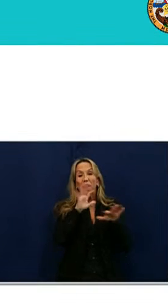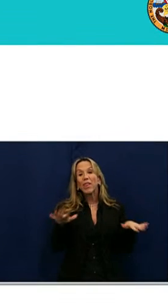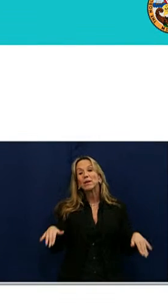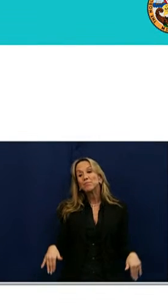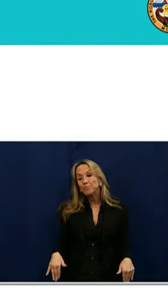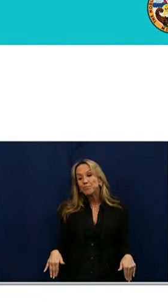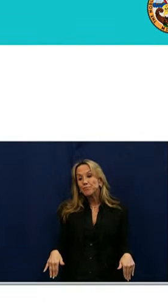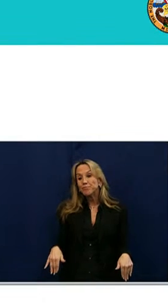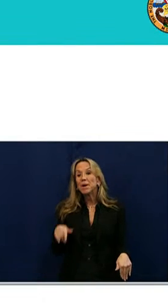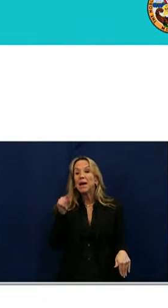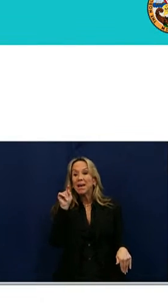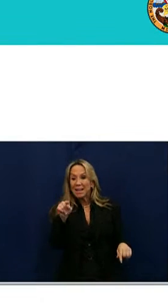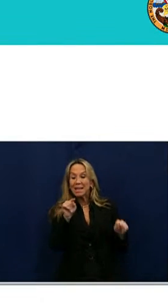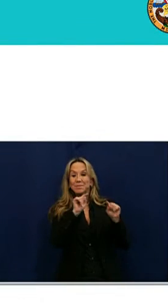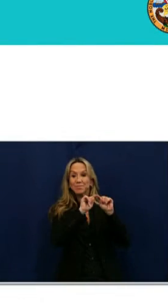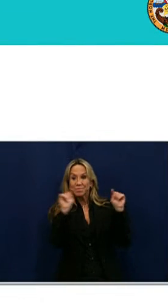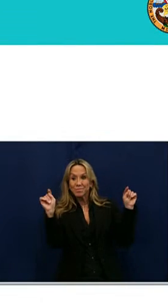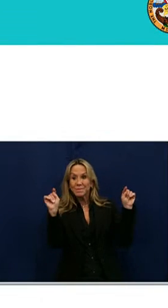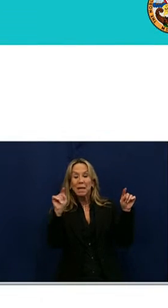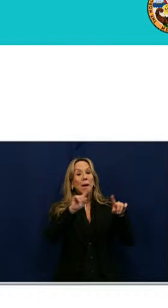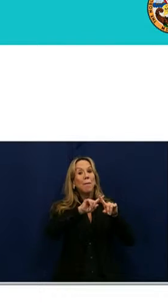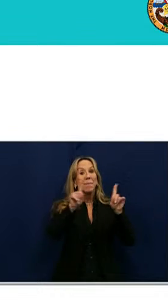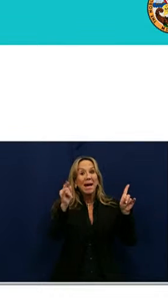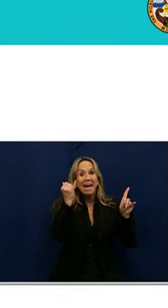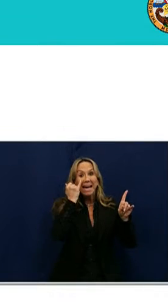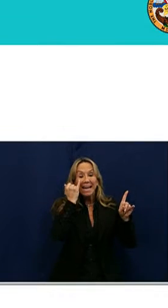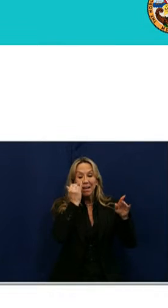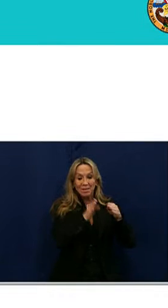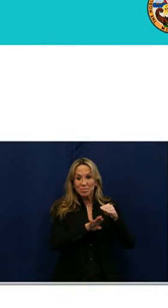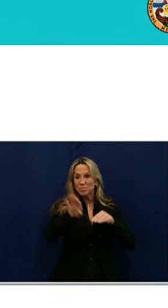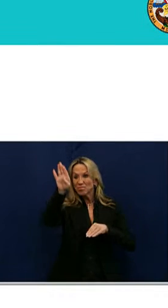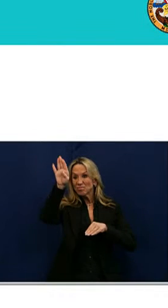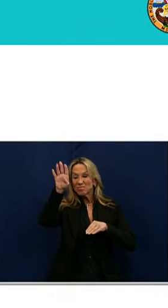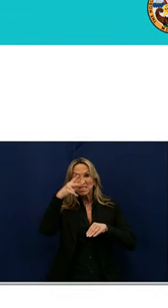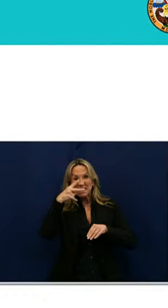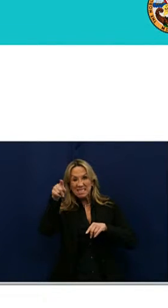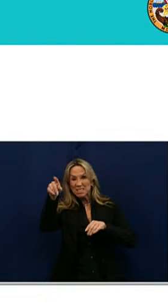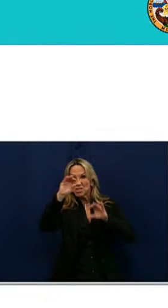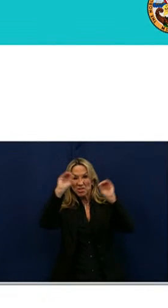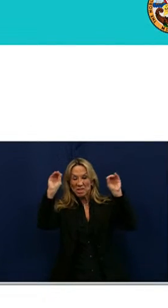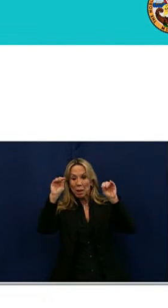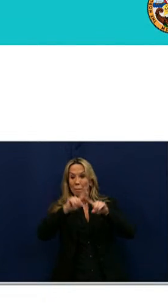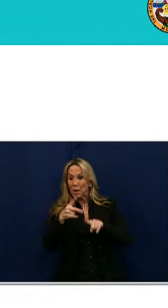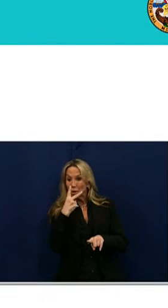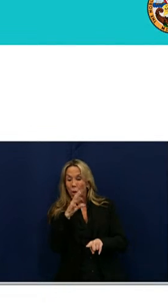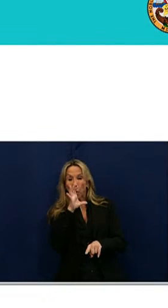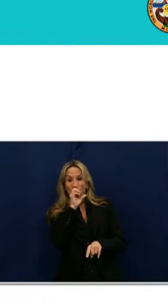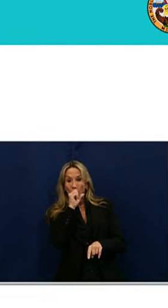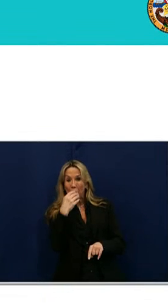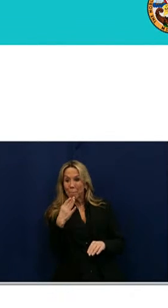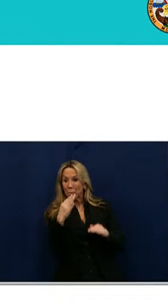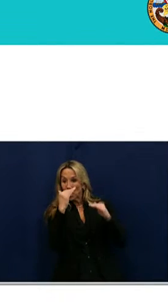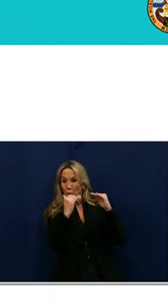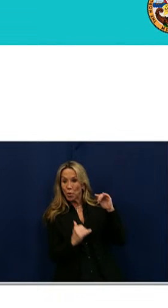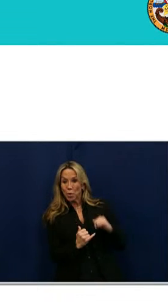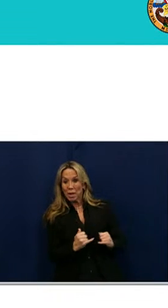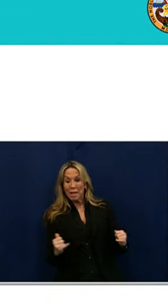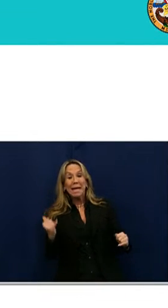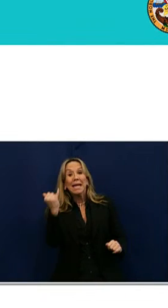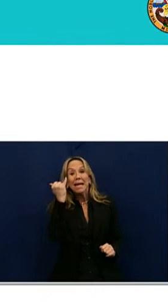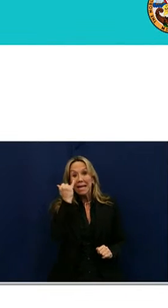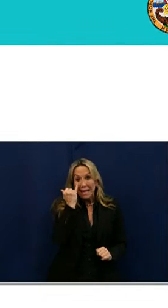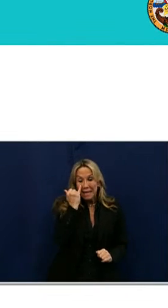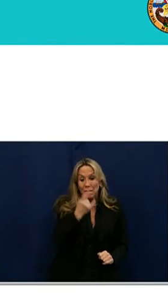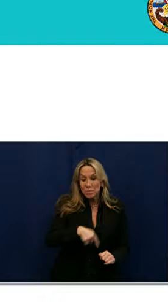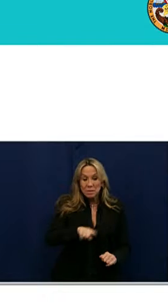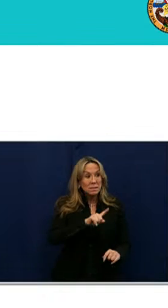so I think the hope is with the stay-at-home order, which you see represented there in the merge of the orange and the blue line, is that if we have